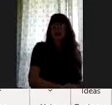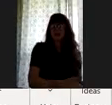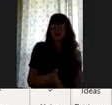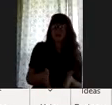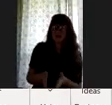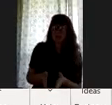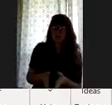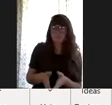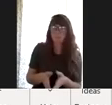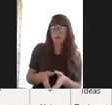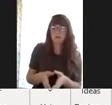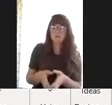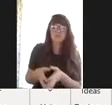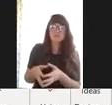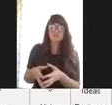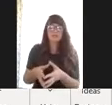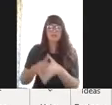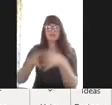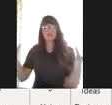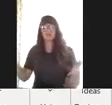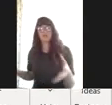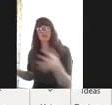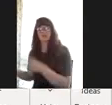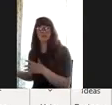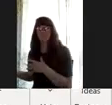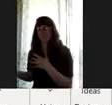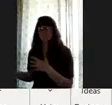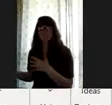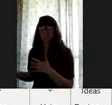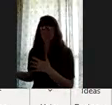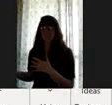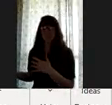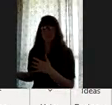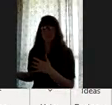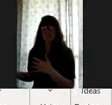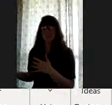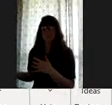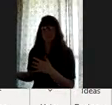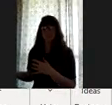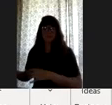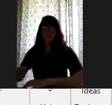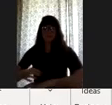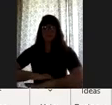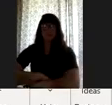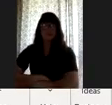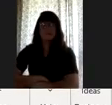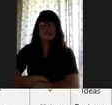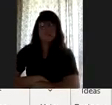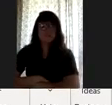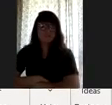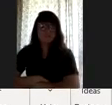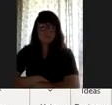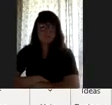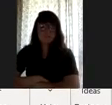into the justification part, which then would make this whole thing go into the ultimate category. Well, because it mentions now having